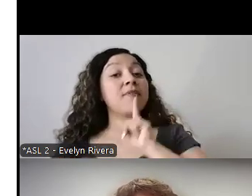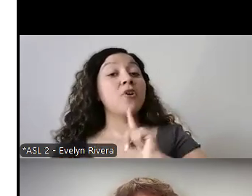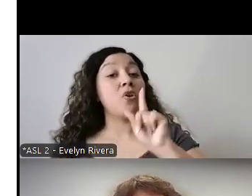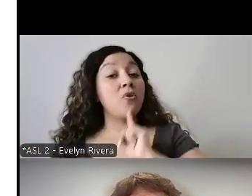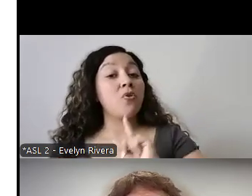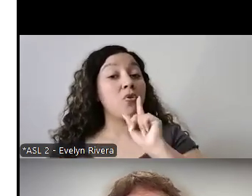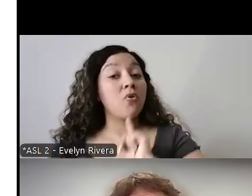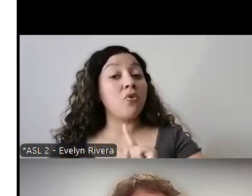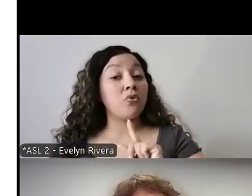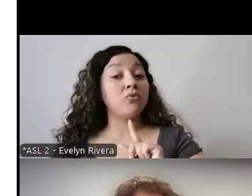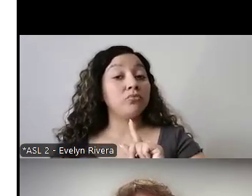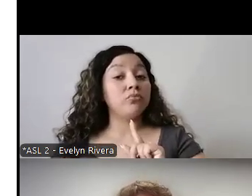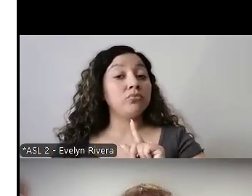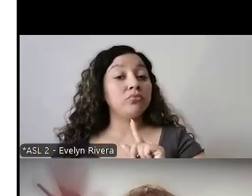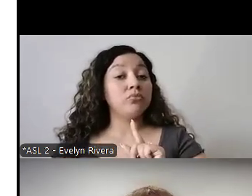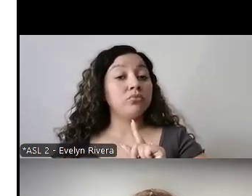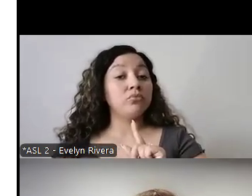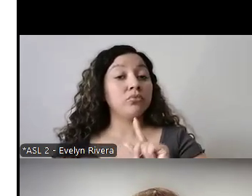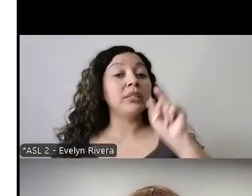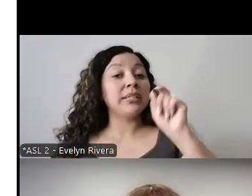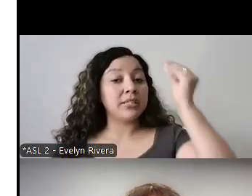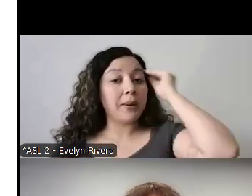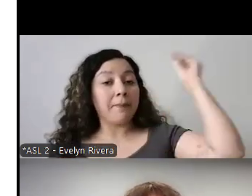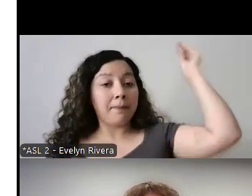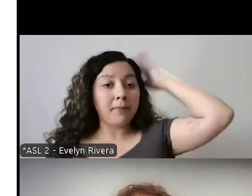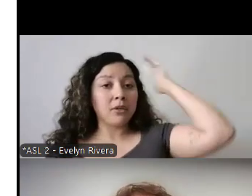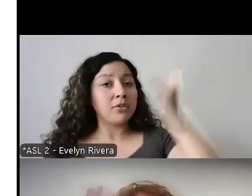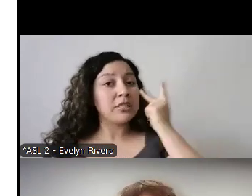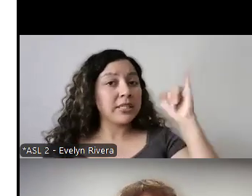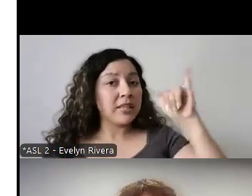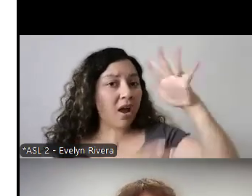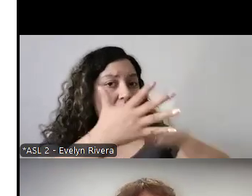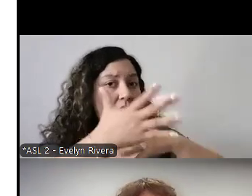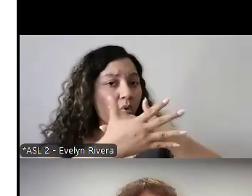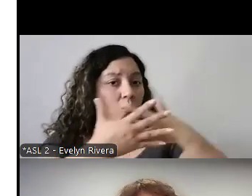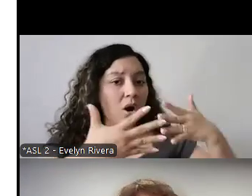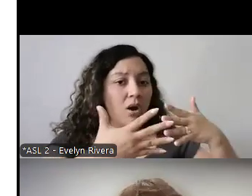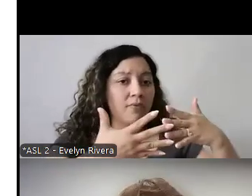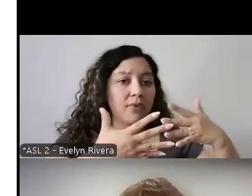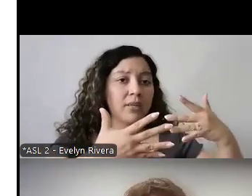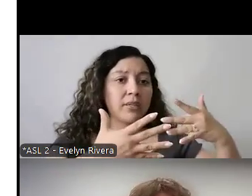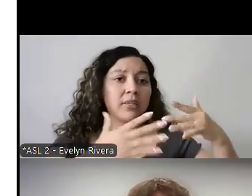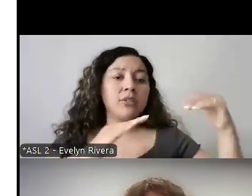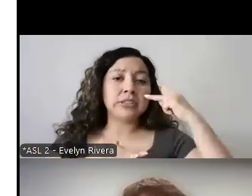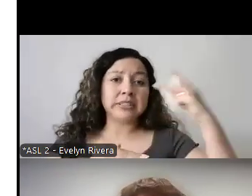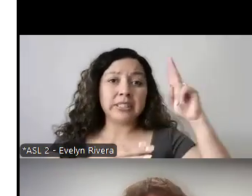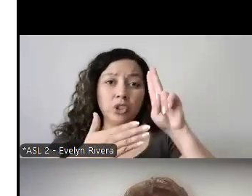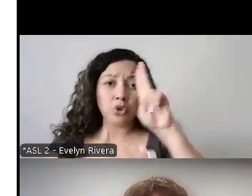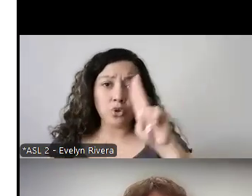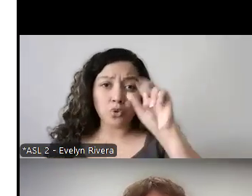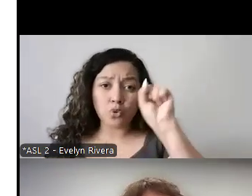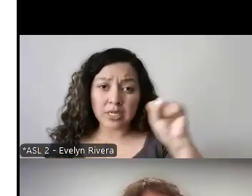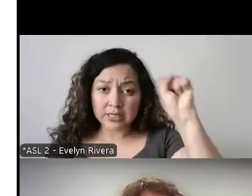the back of our mind, because as you can see here, these are trends in United States and people of